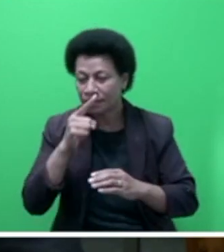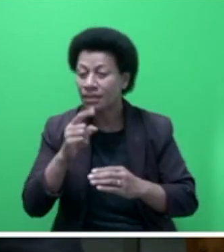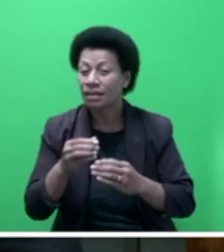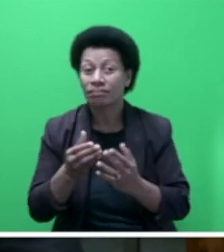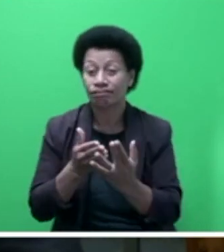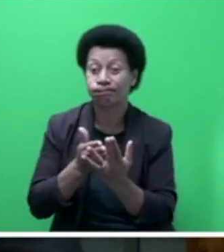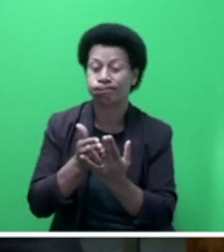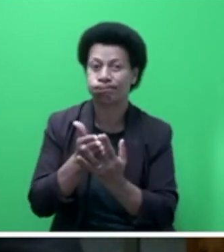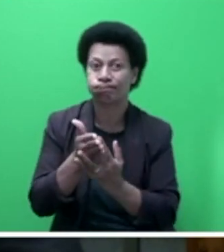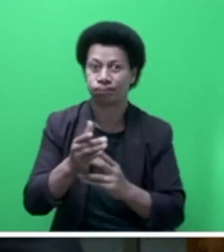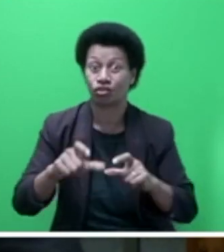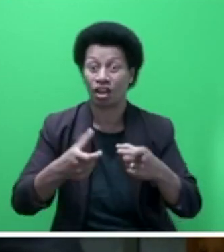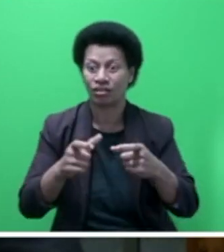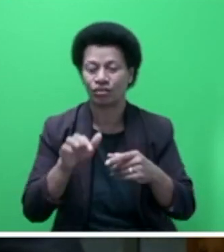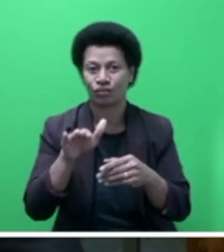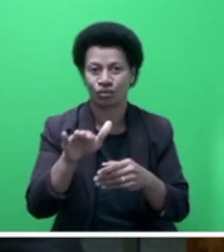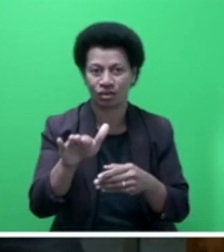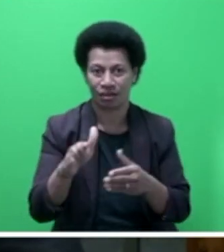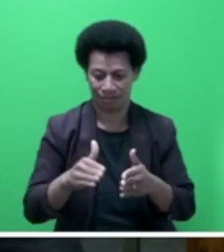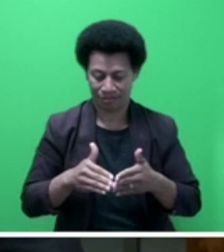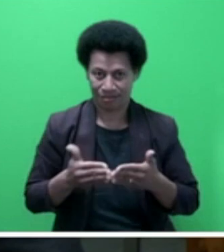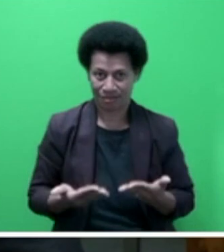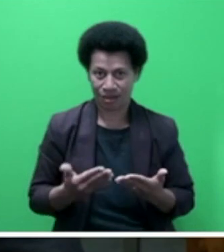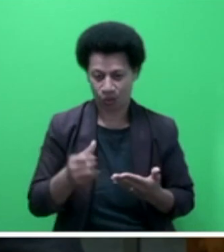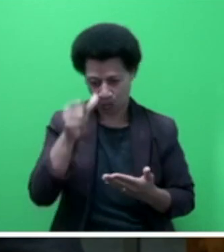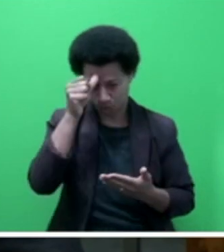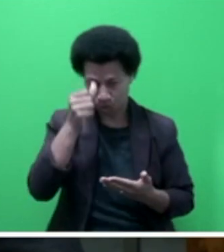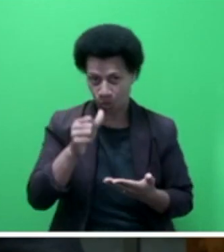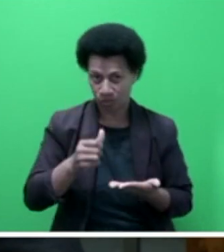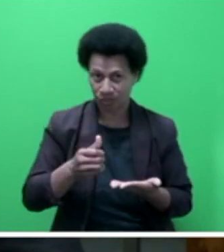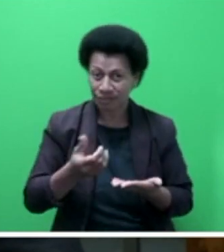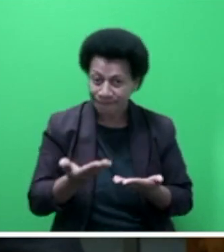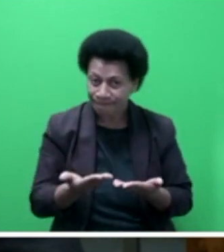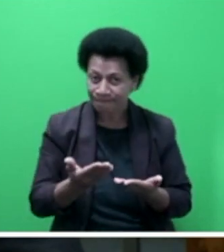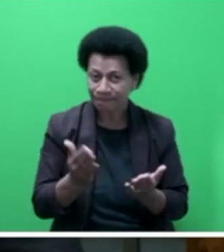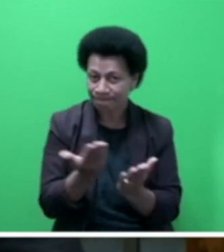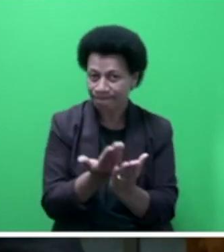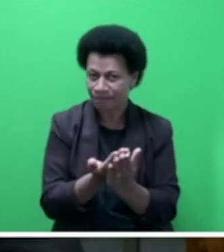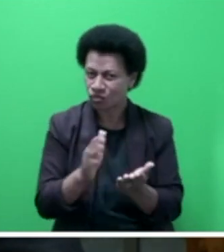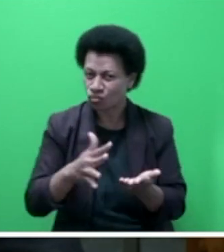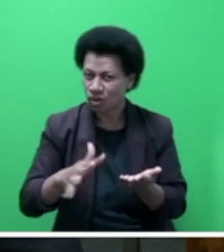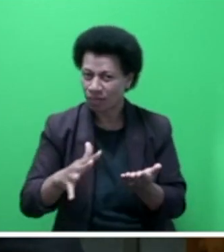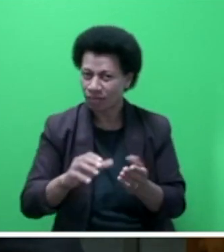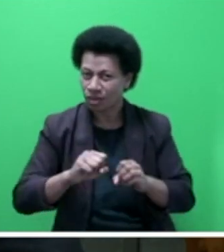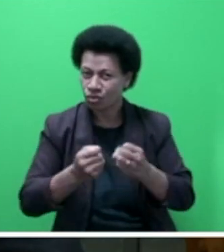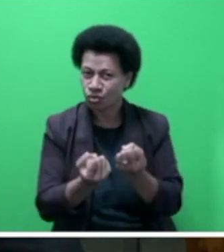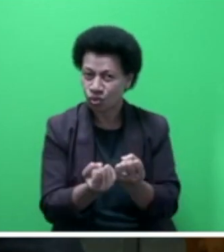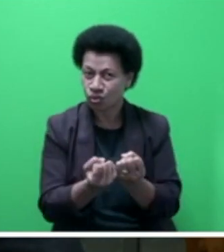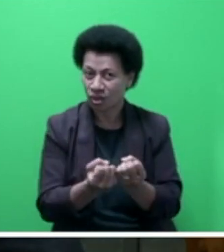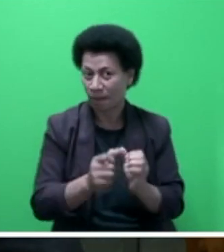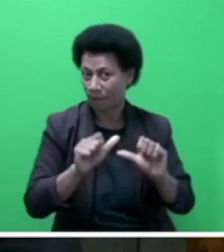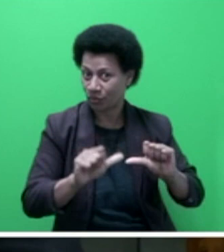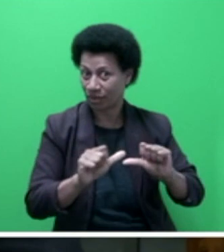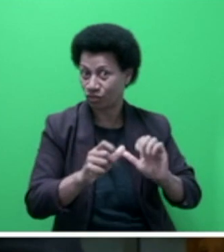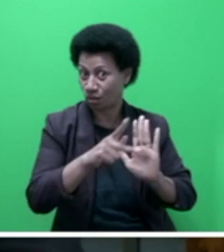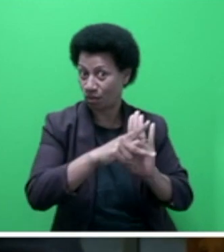crises. Keeping this in mind, we have just completed drafting Fiji's first ever interim targeted social protection policy, which of course